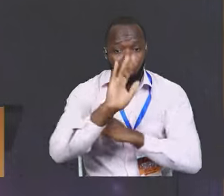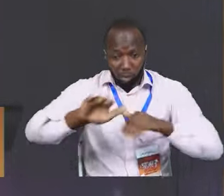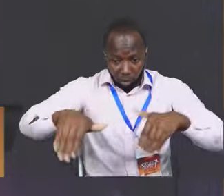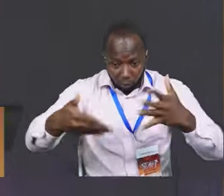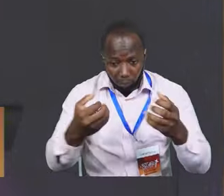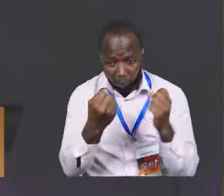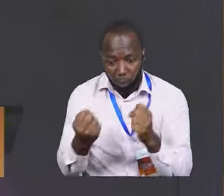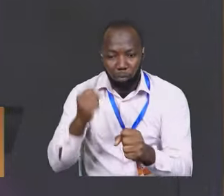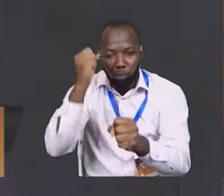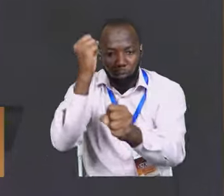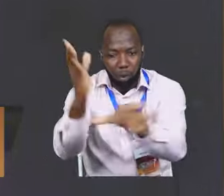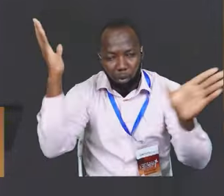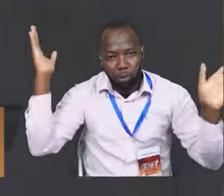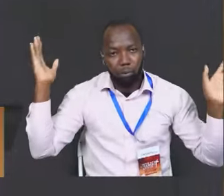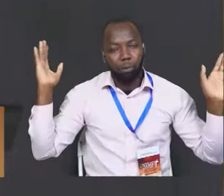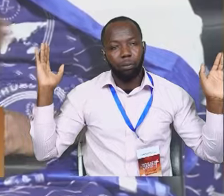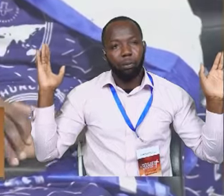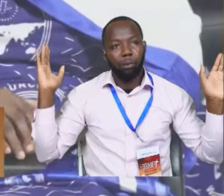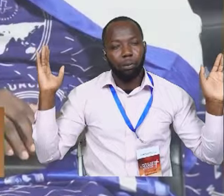power. God has given us